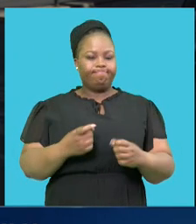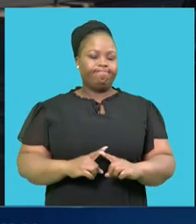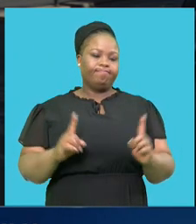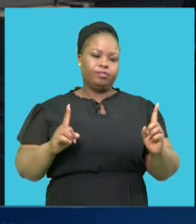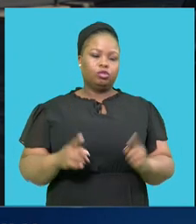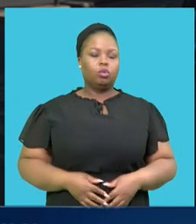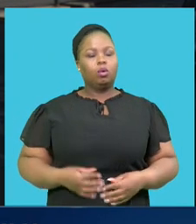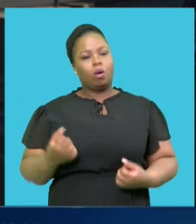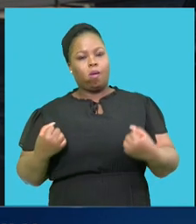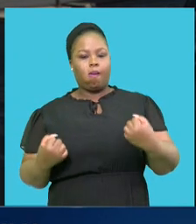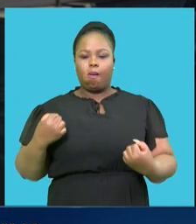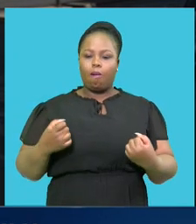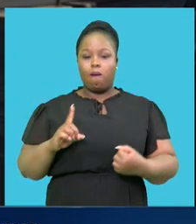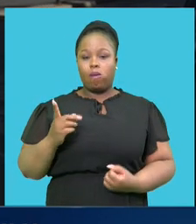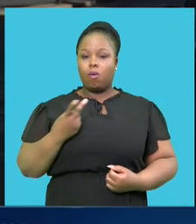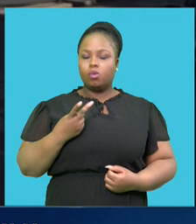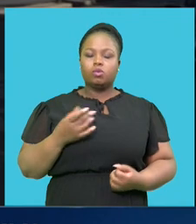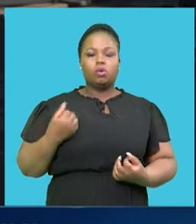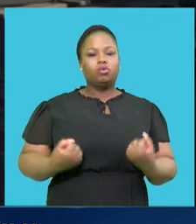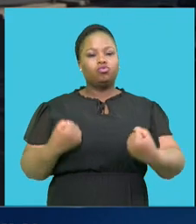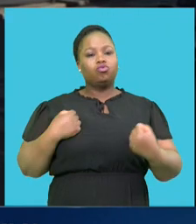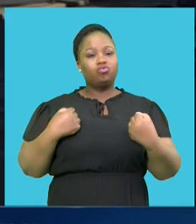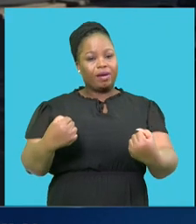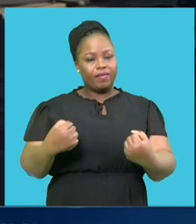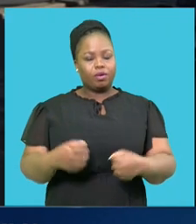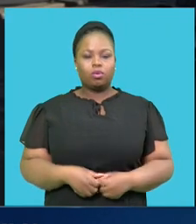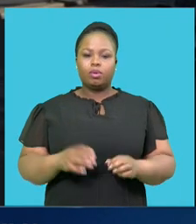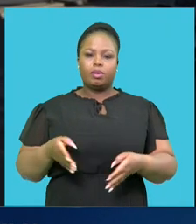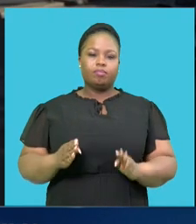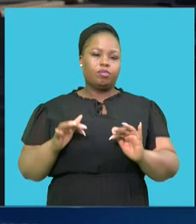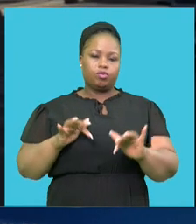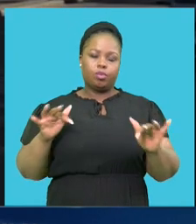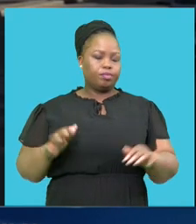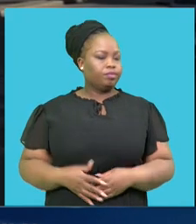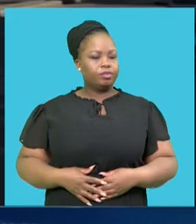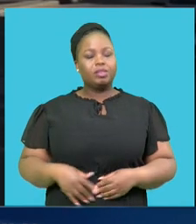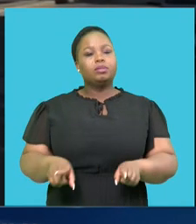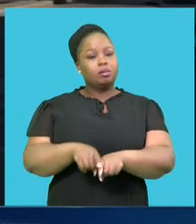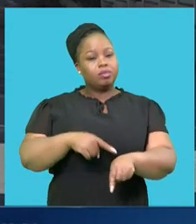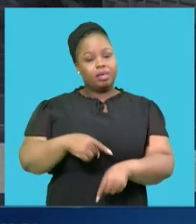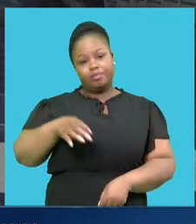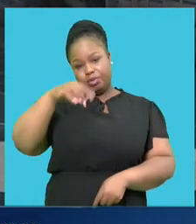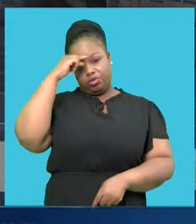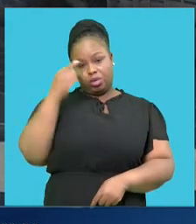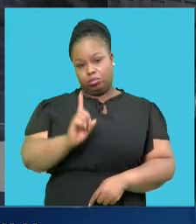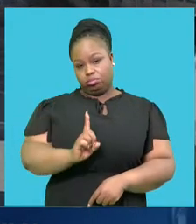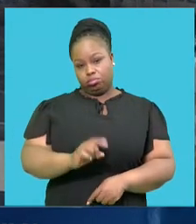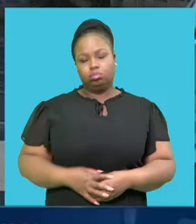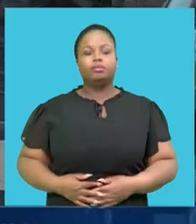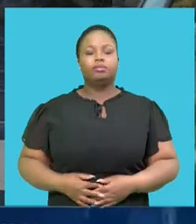going behind a steering wheel and operating the motor vehicle on a public road whilst under the influence of alcohol.